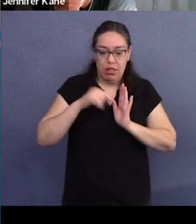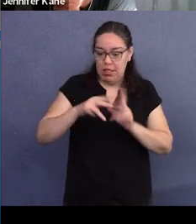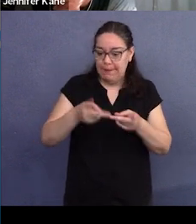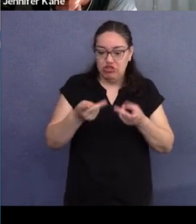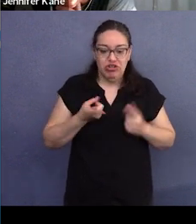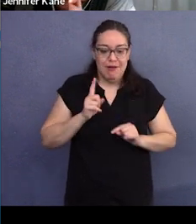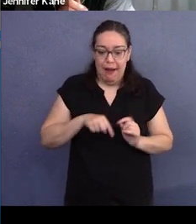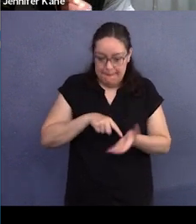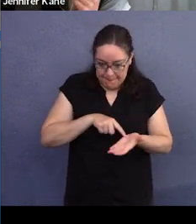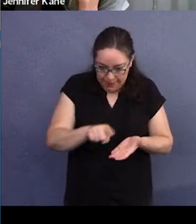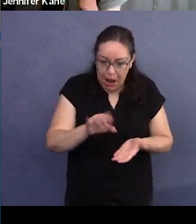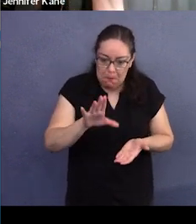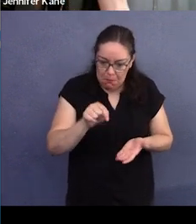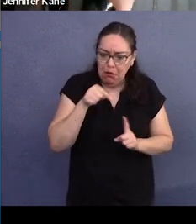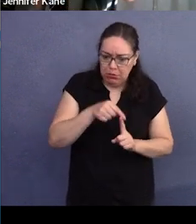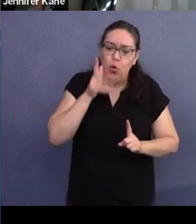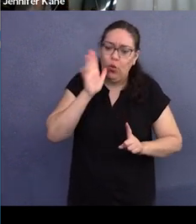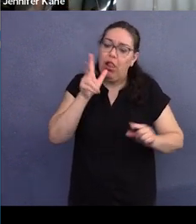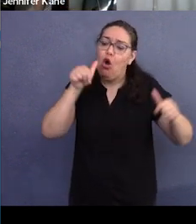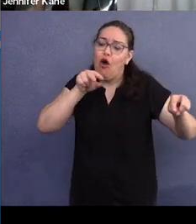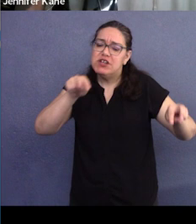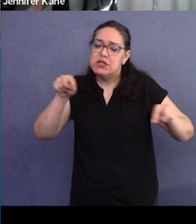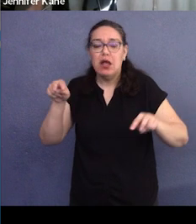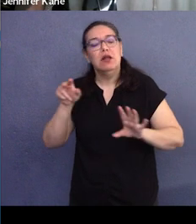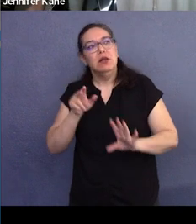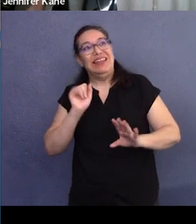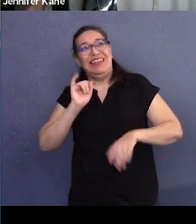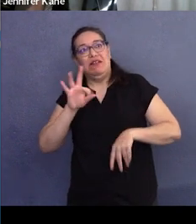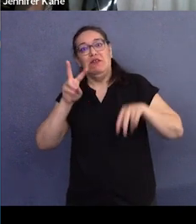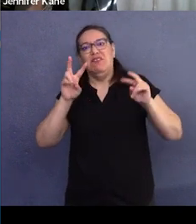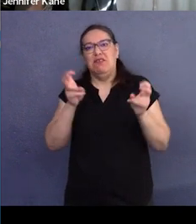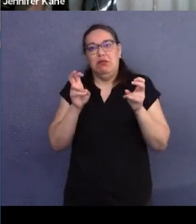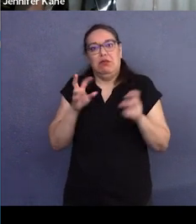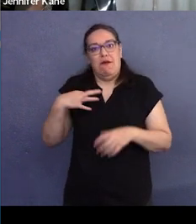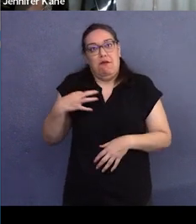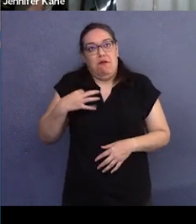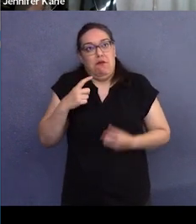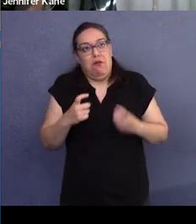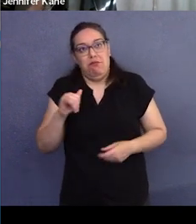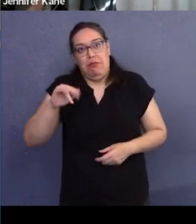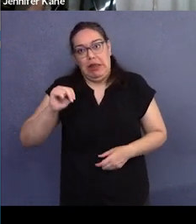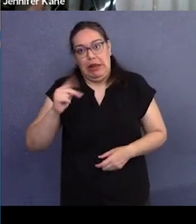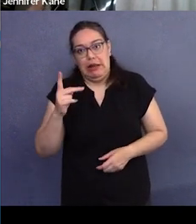be doing some oversight. If it's in kind and not being paid, I would